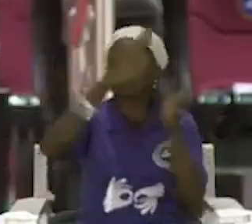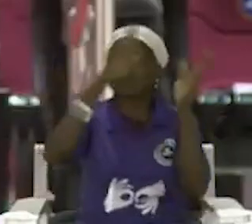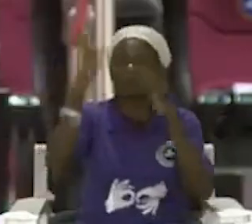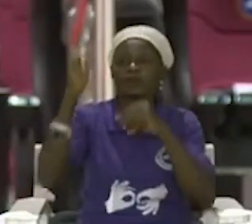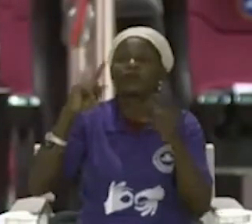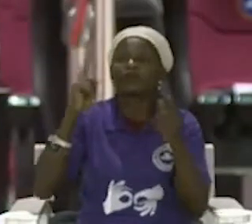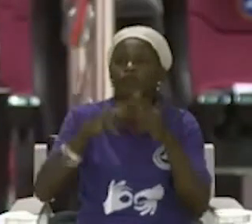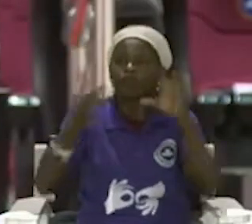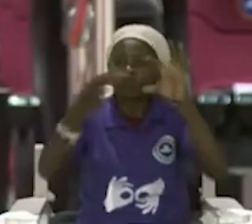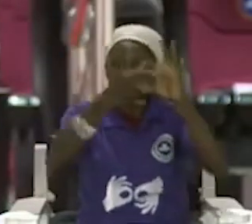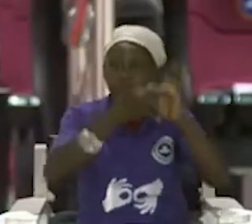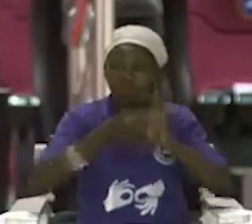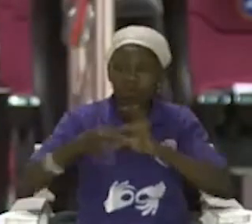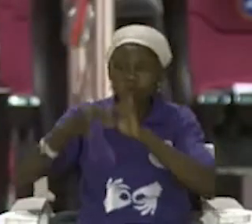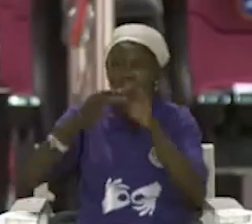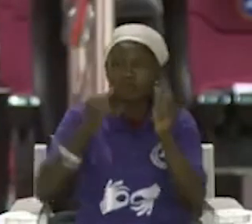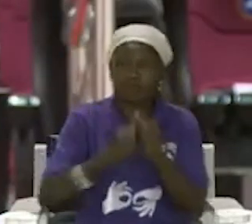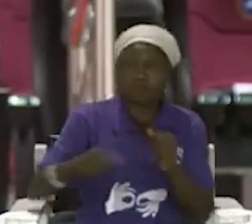to cooperate with you,